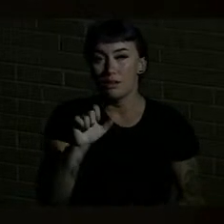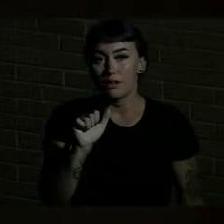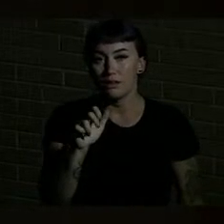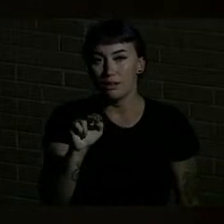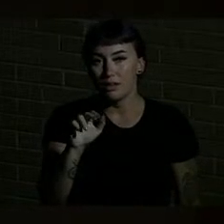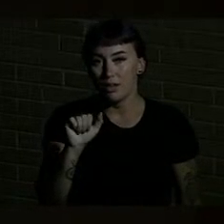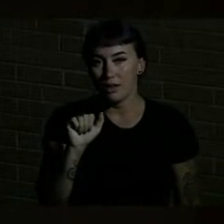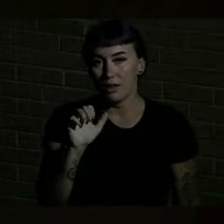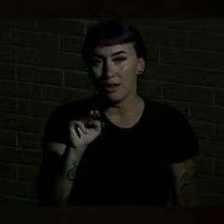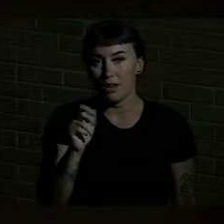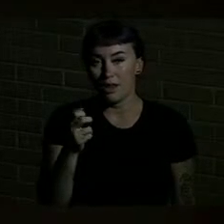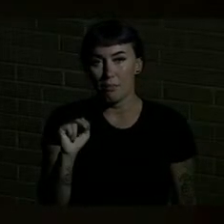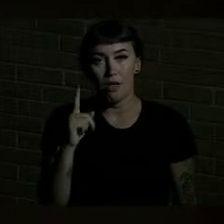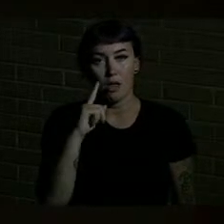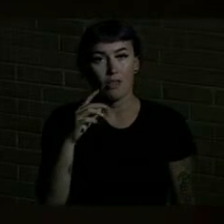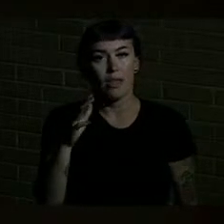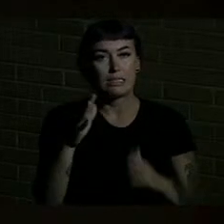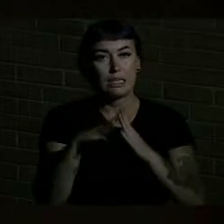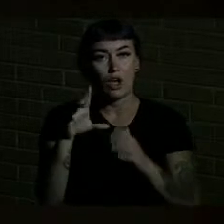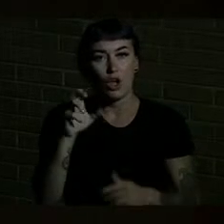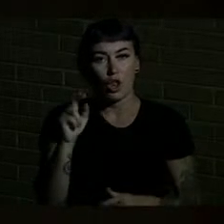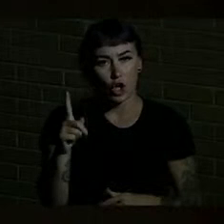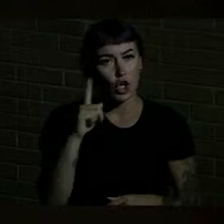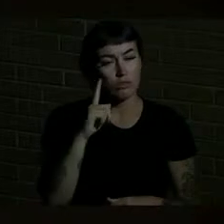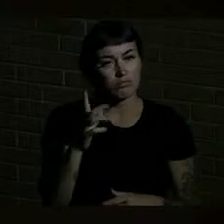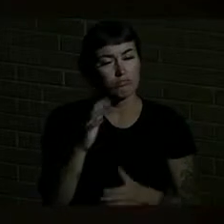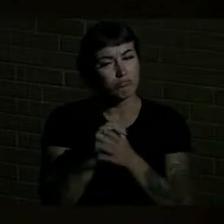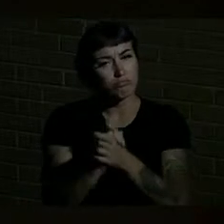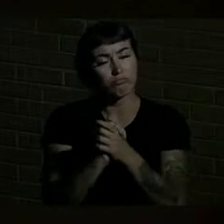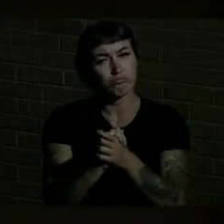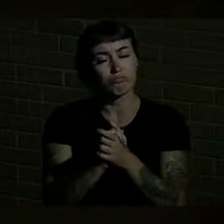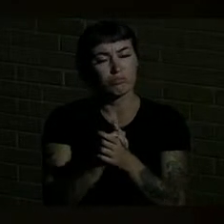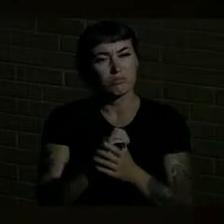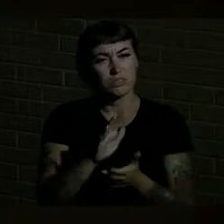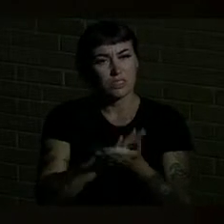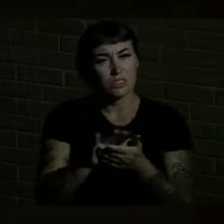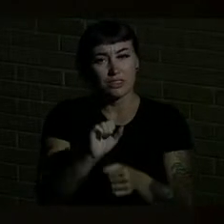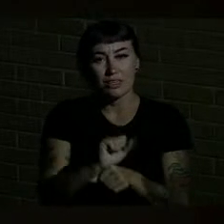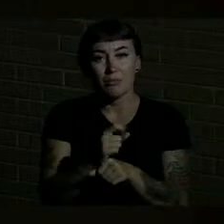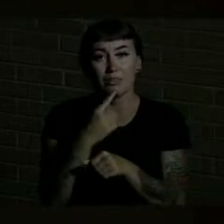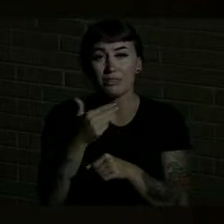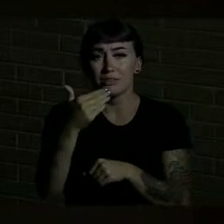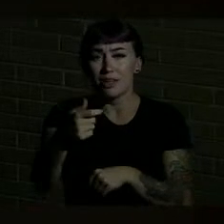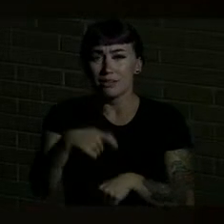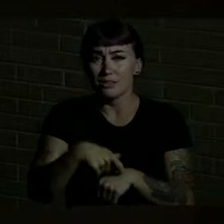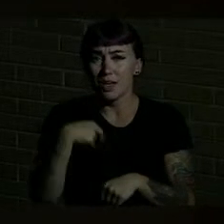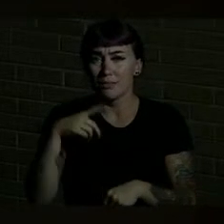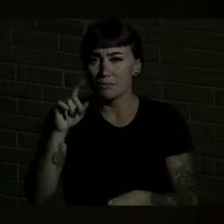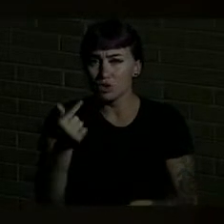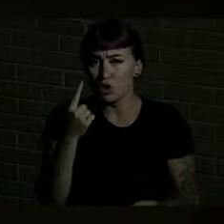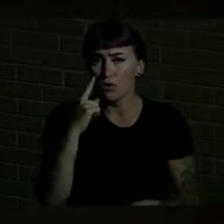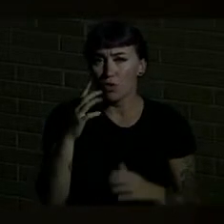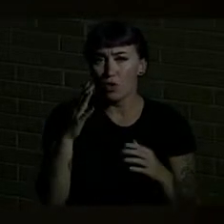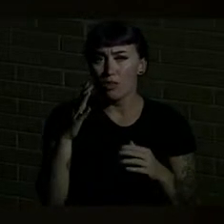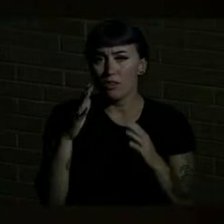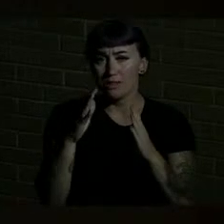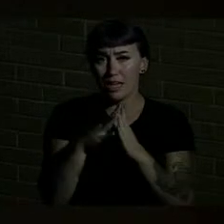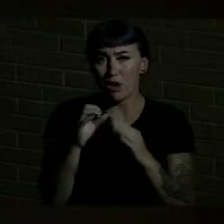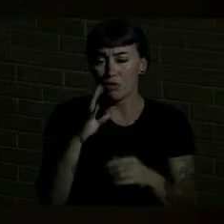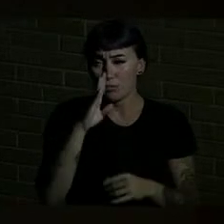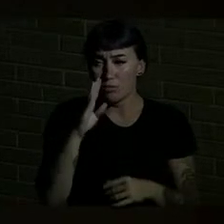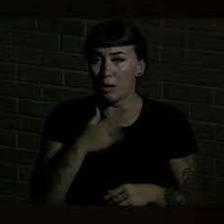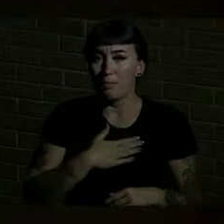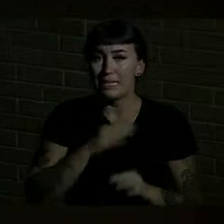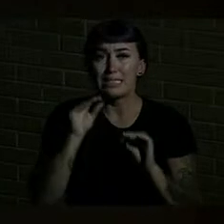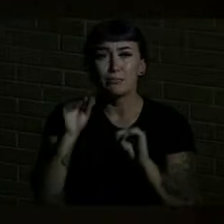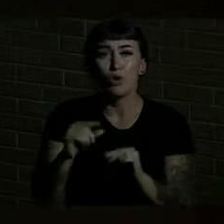clerk, congratulated us on a fine job, but he said, Chris, the next time you do dogs in the town of Brighton, would you please put